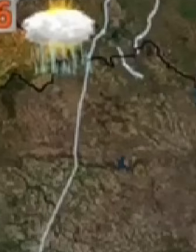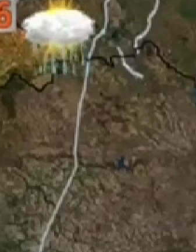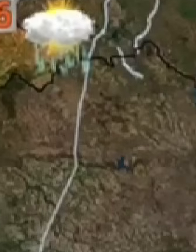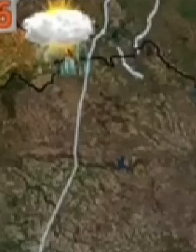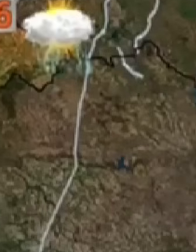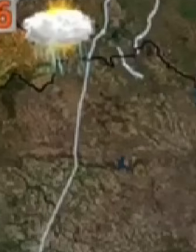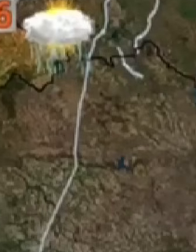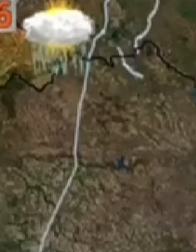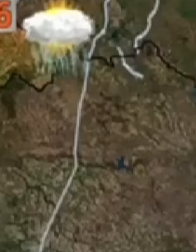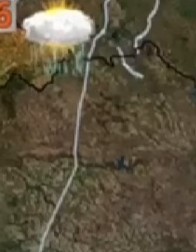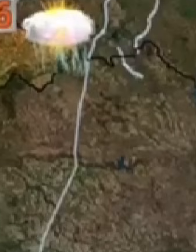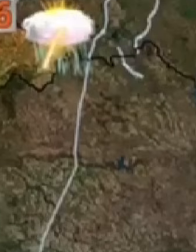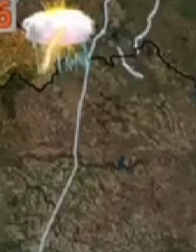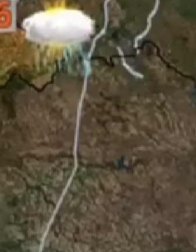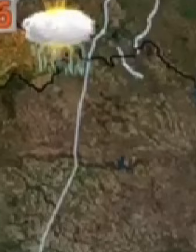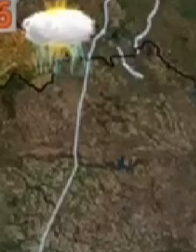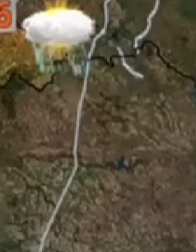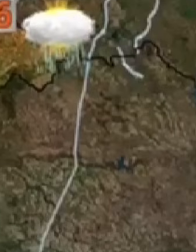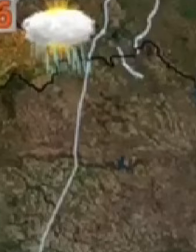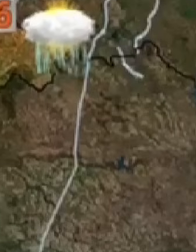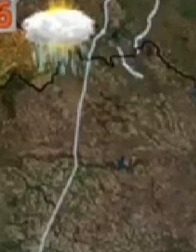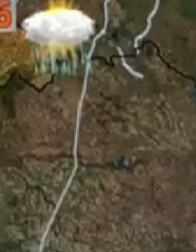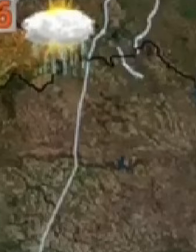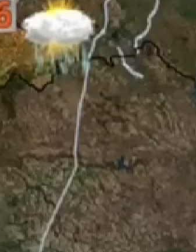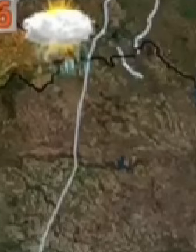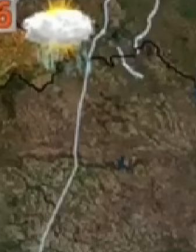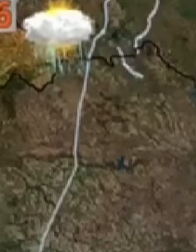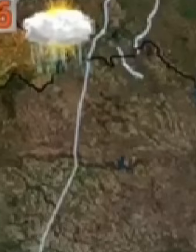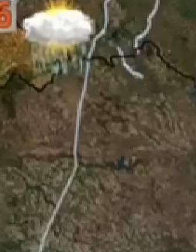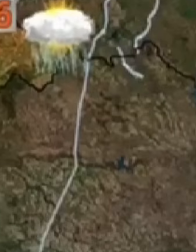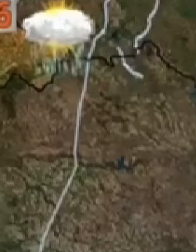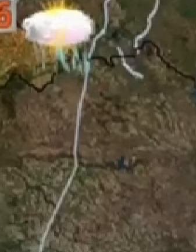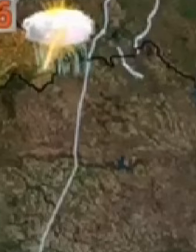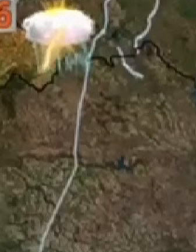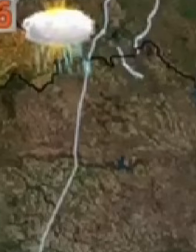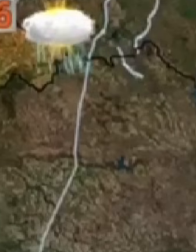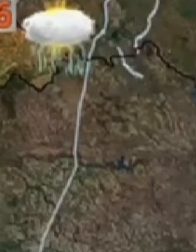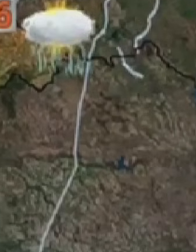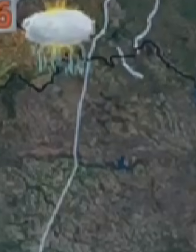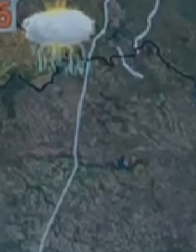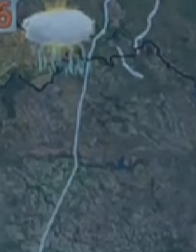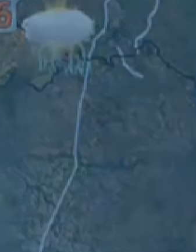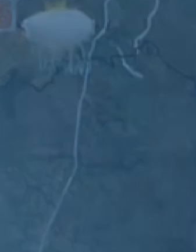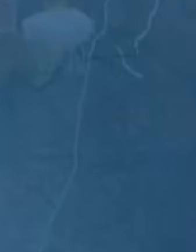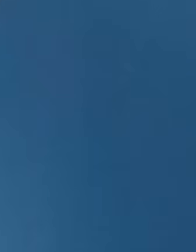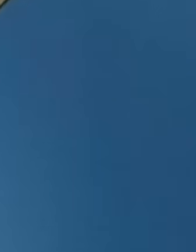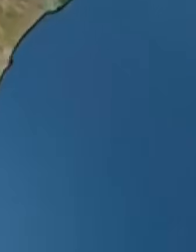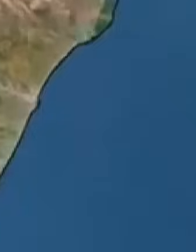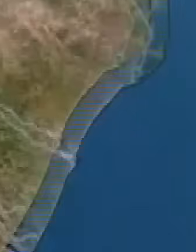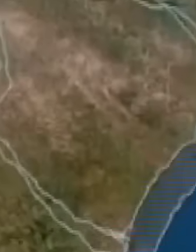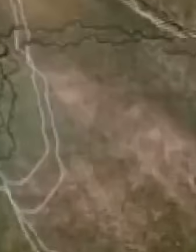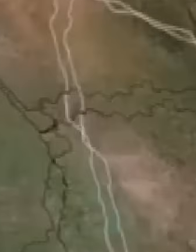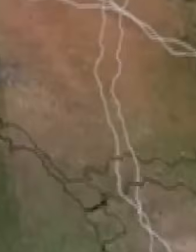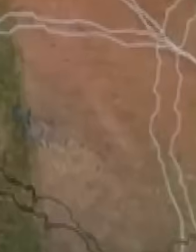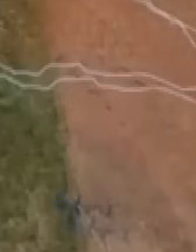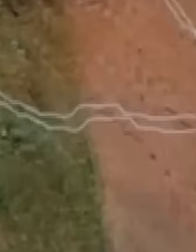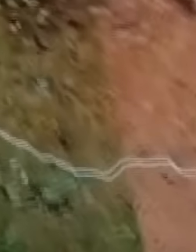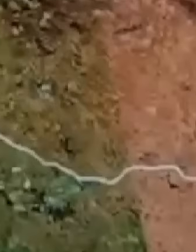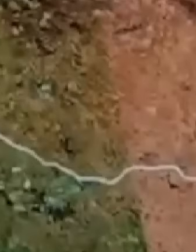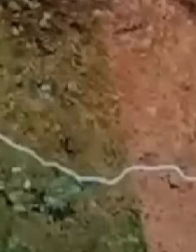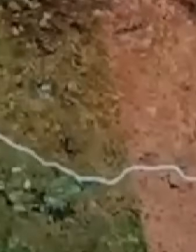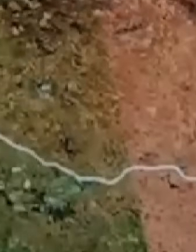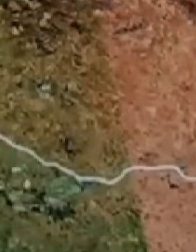ho Otterdale di khadi di rita fela go mashome a mararo a motso o mong ka fela sa zona ke le teng ho tla ho tshise hona ha isale ha tse re